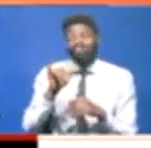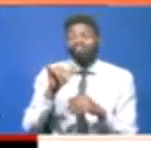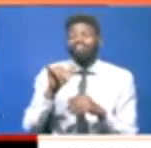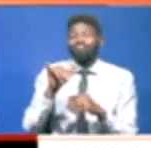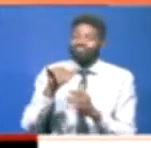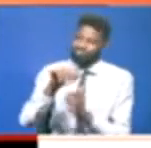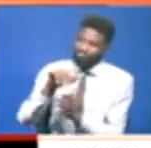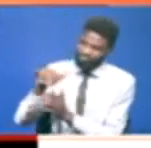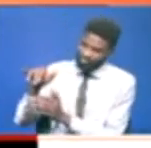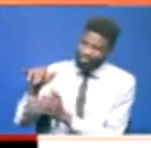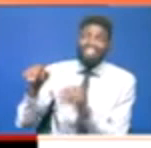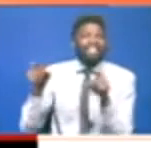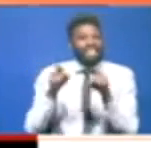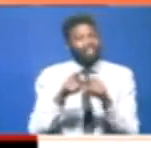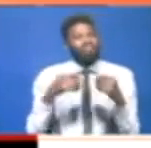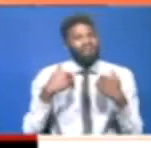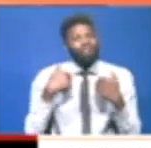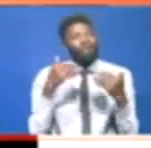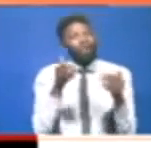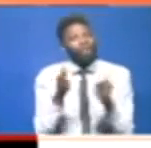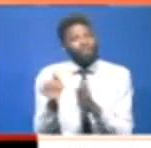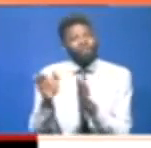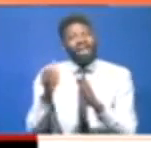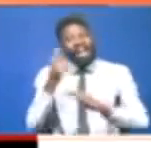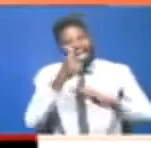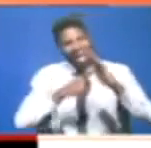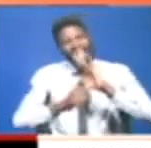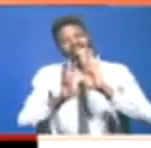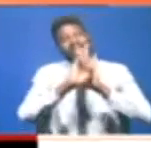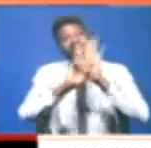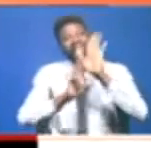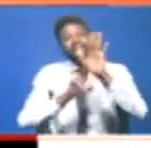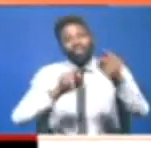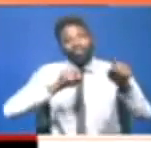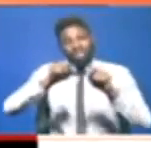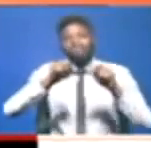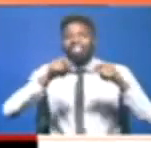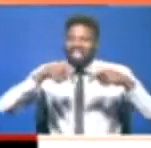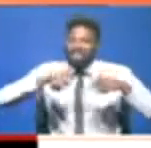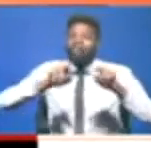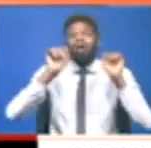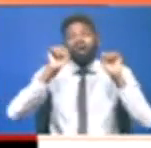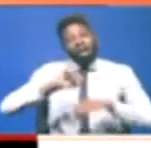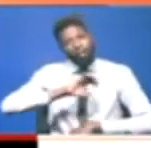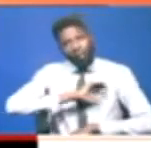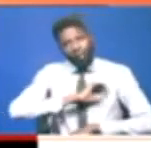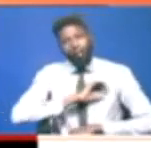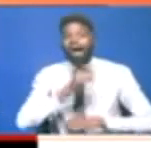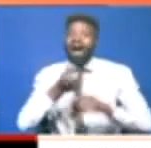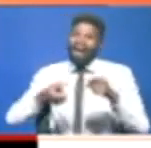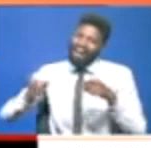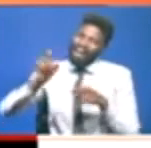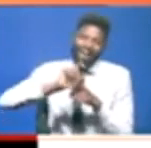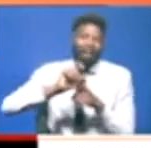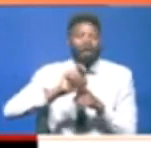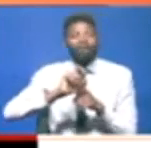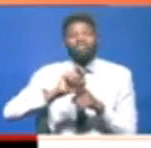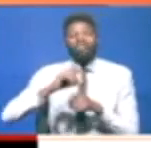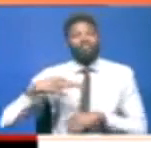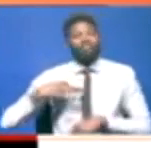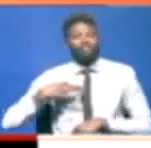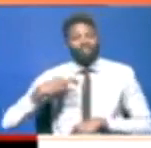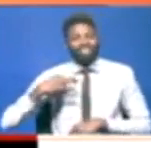opportunity under the regulation for you now to have additional voluntary contribution. That means as much as your employer